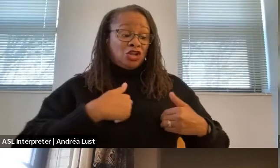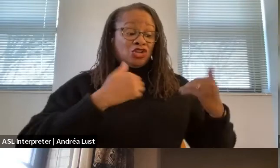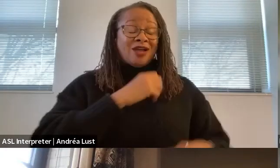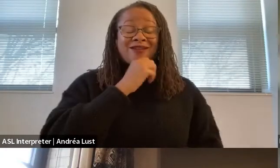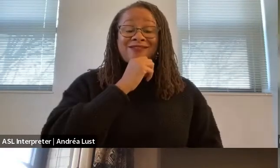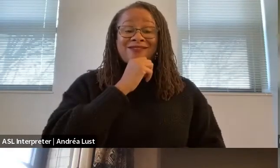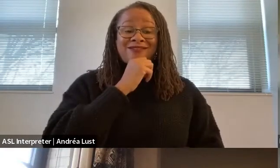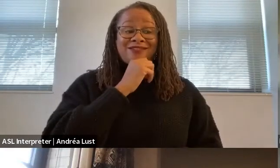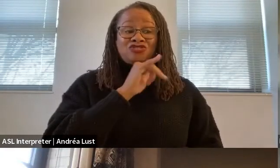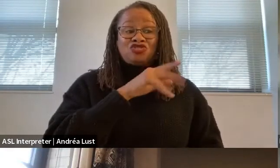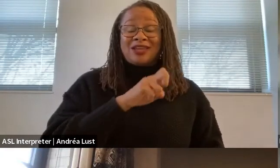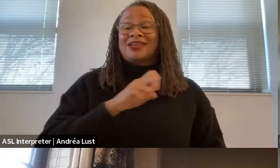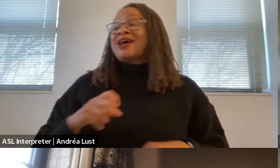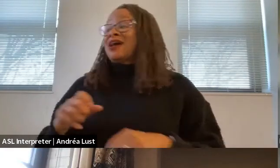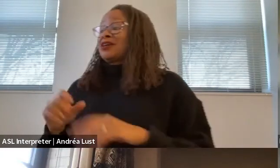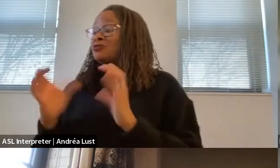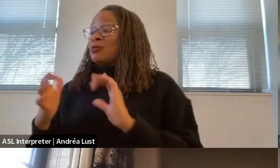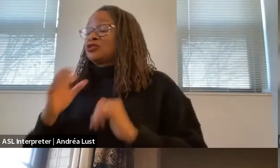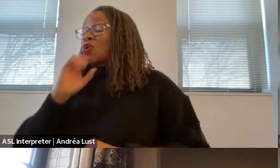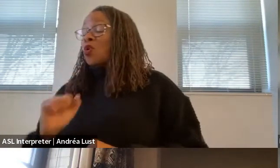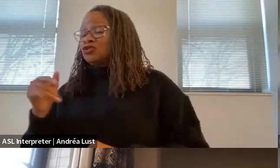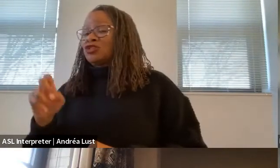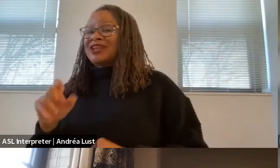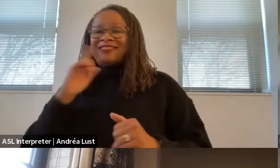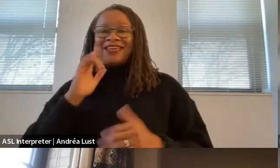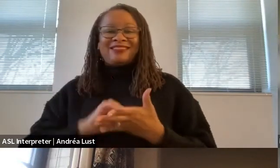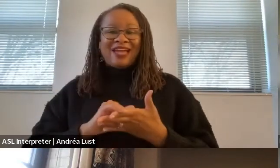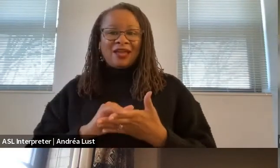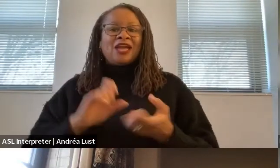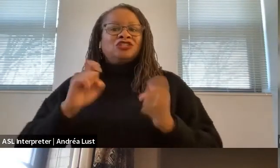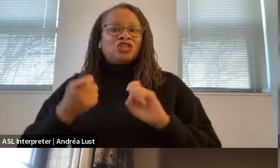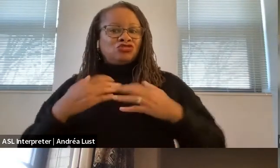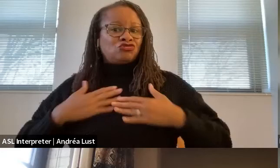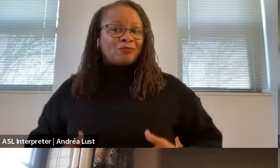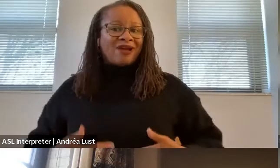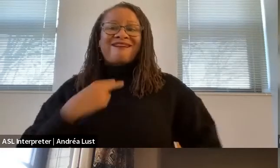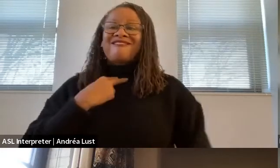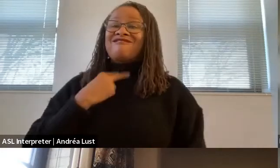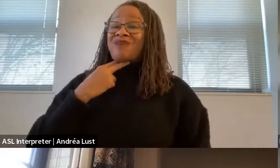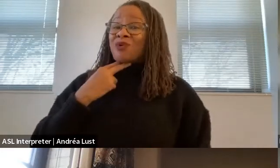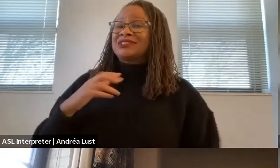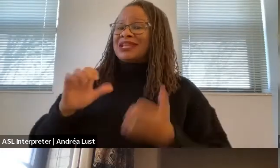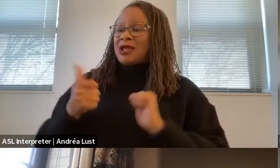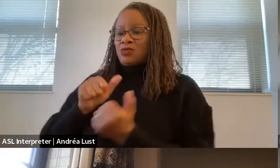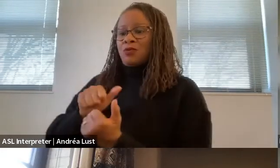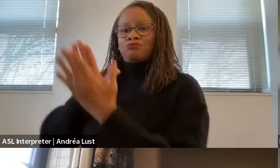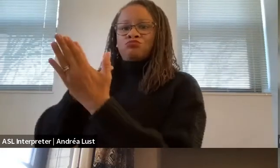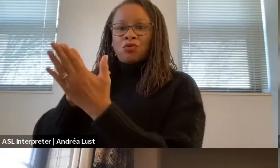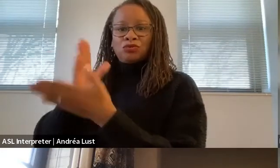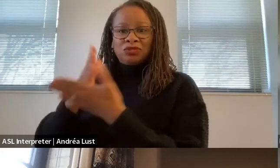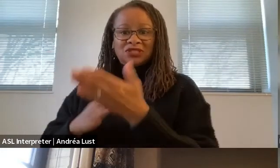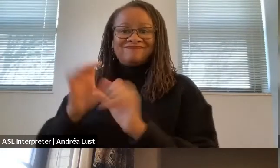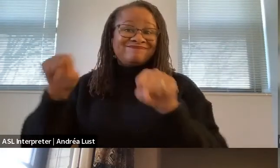it changes your voice, and it changes so much of how you approach scenes.